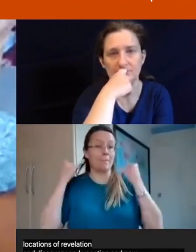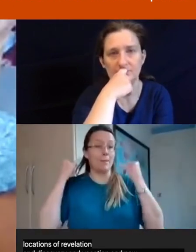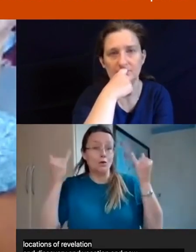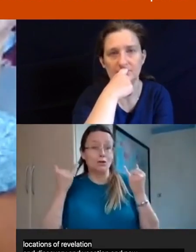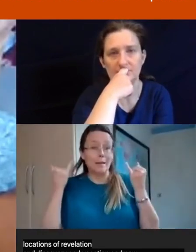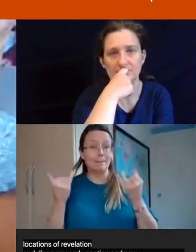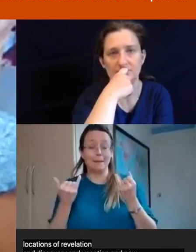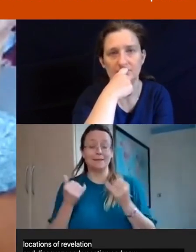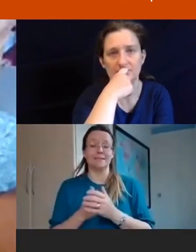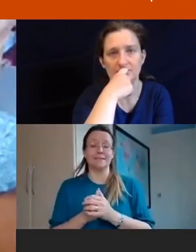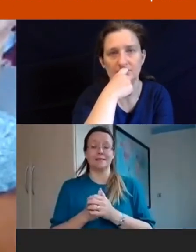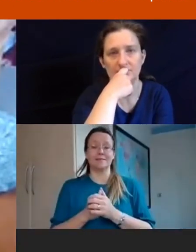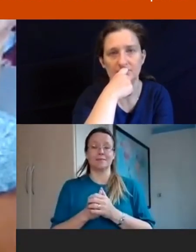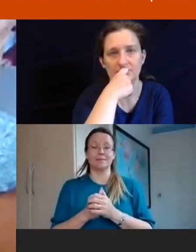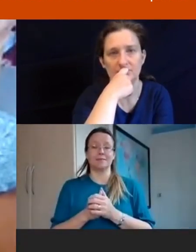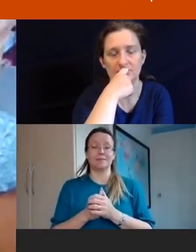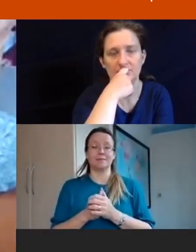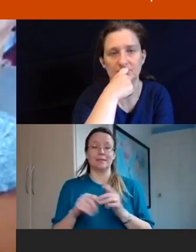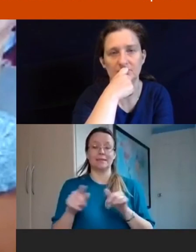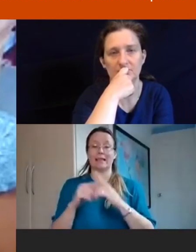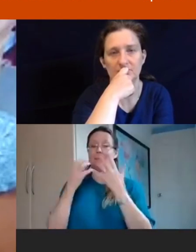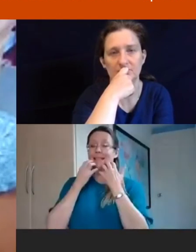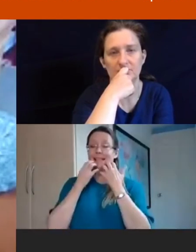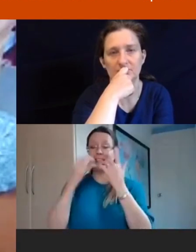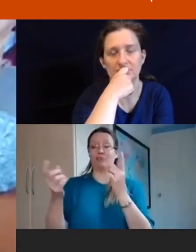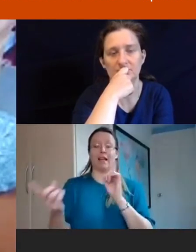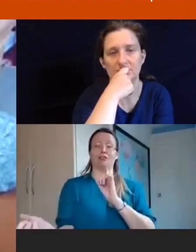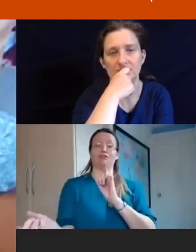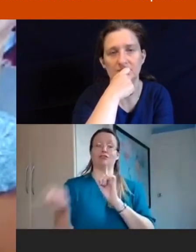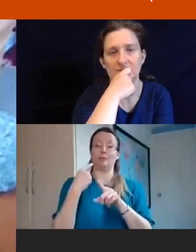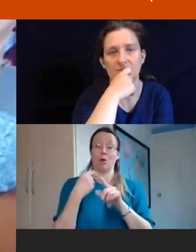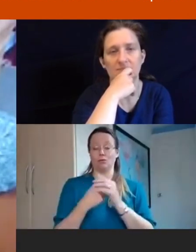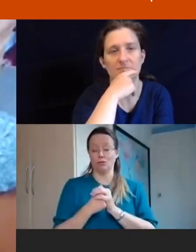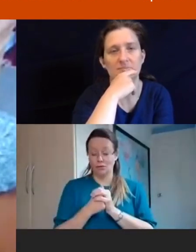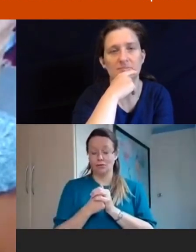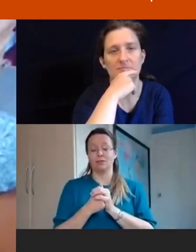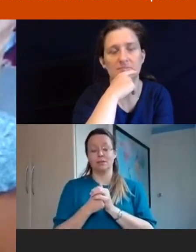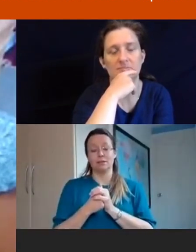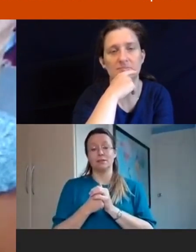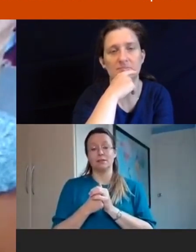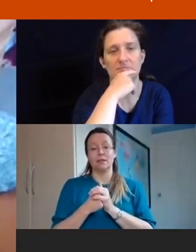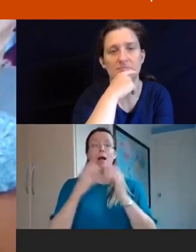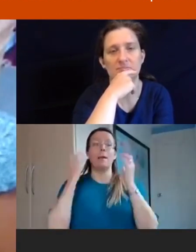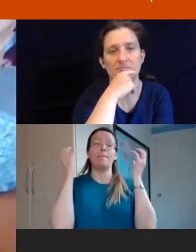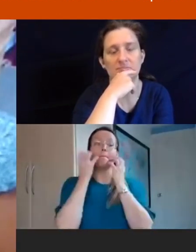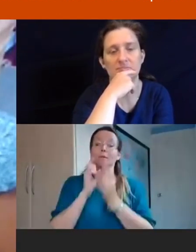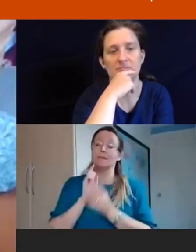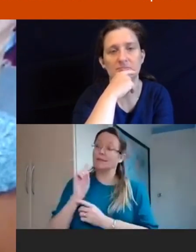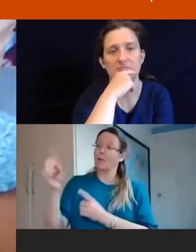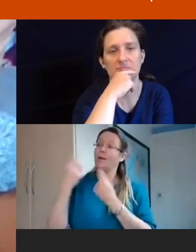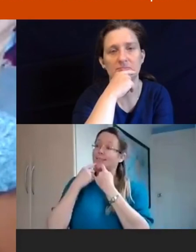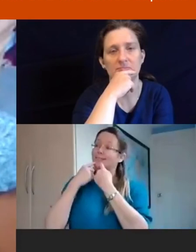How the Israelites responded to what Moses had to tell them,